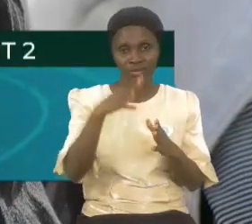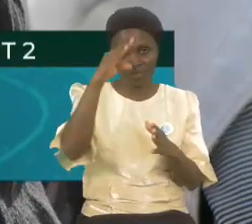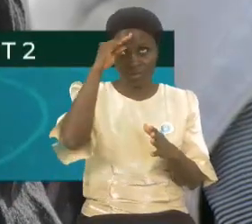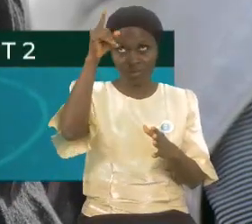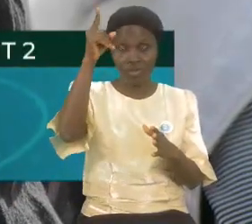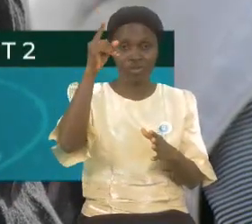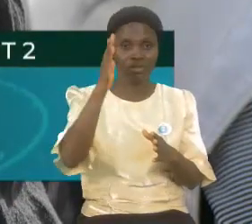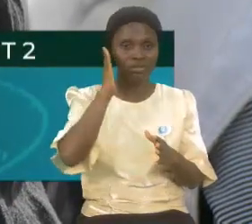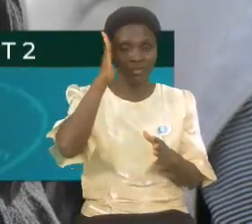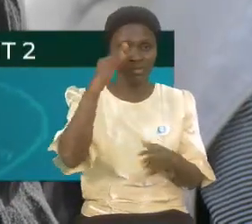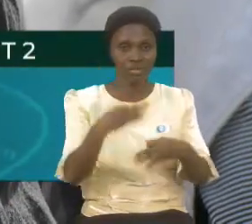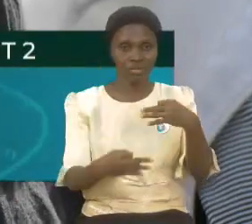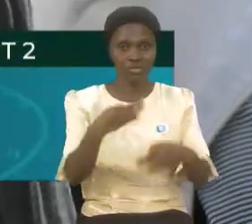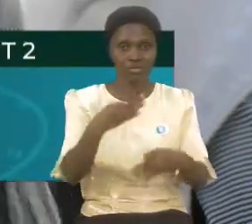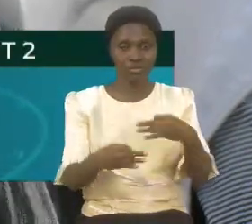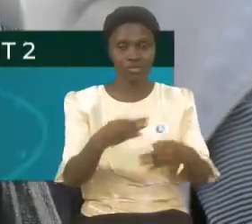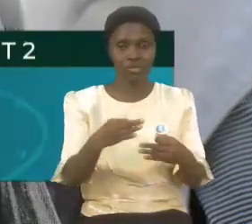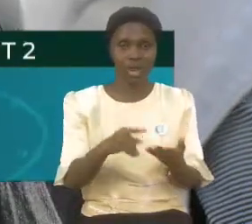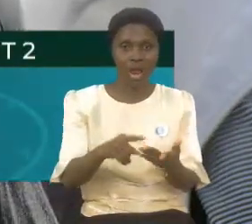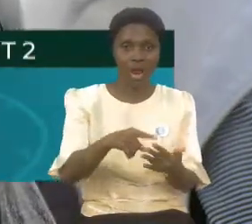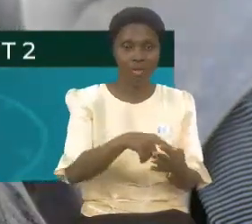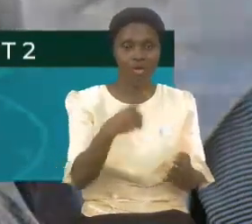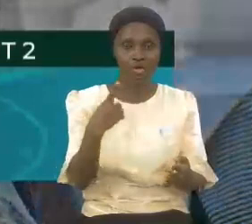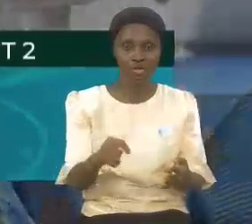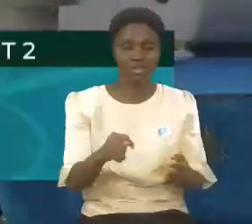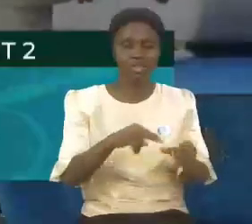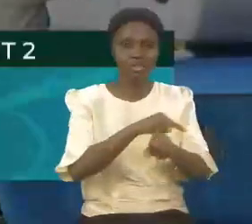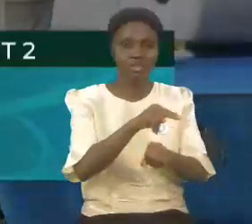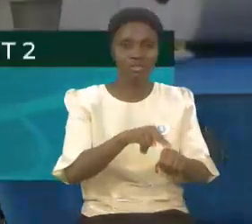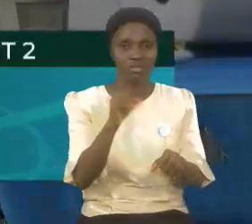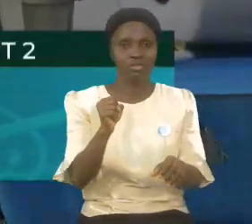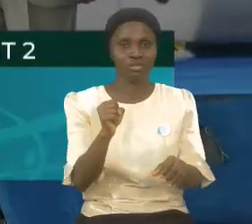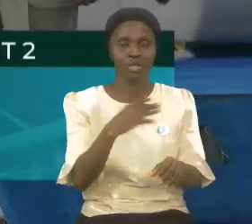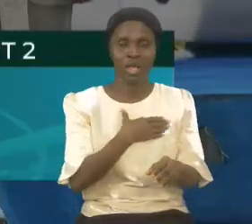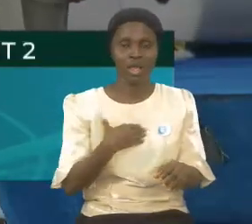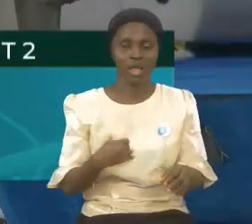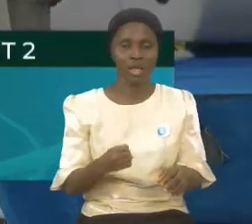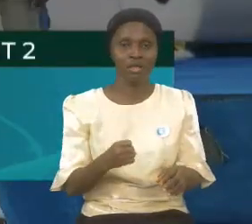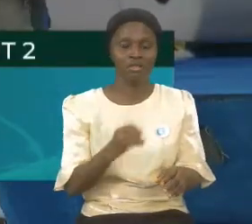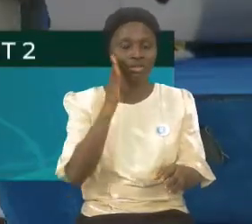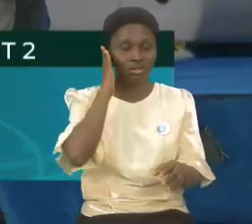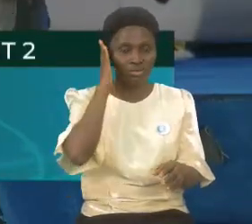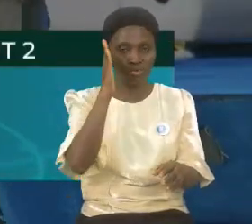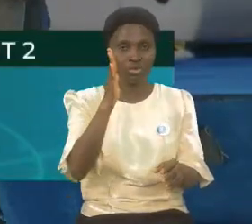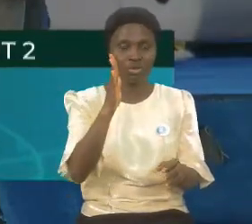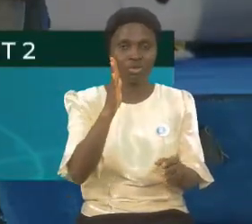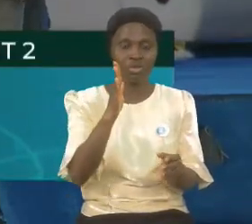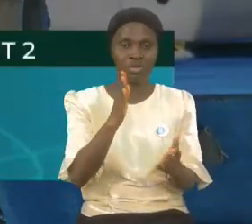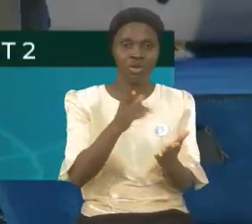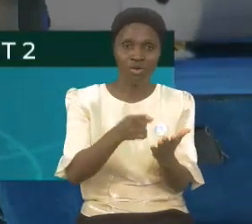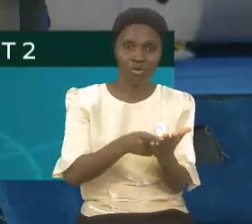shall judge among the nations and shall rebuke many